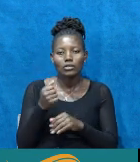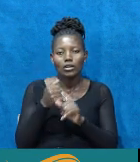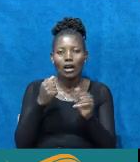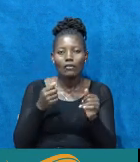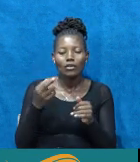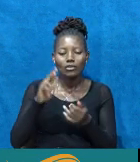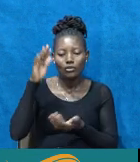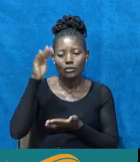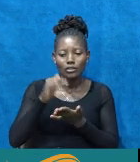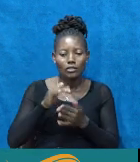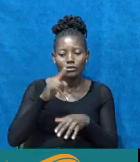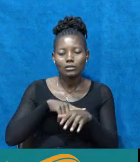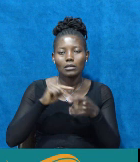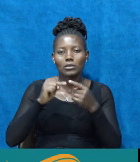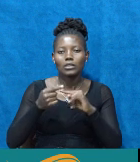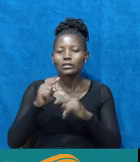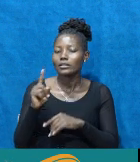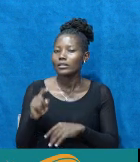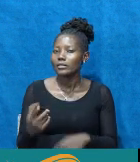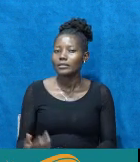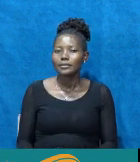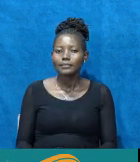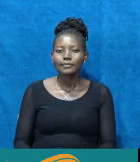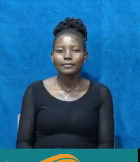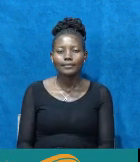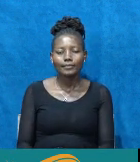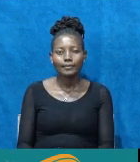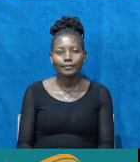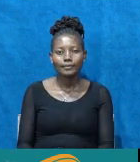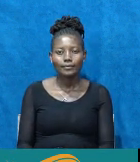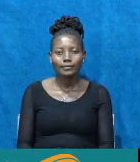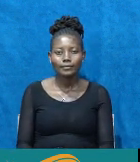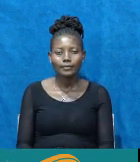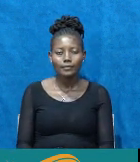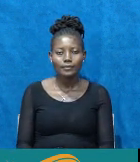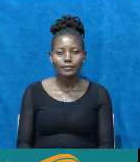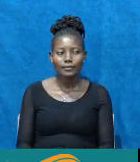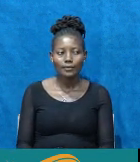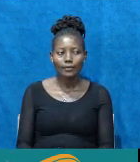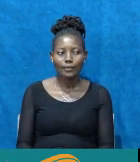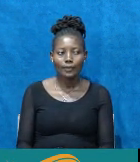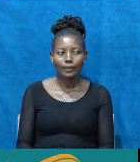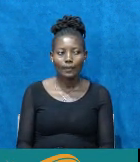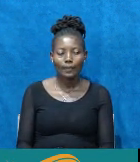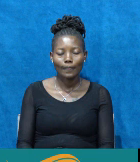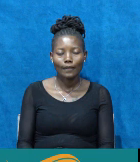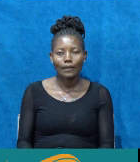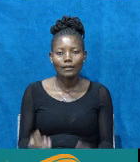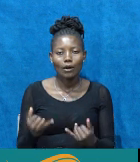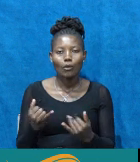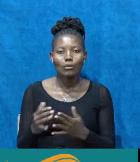see. So what is it that we need to avoid or reduce during injury? Next slide.